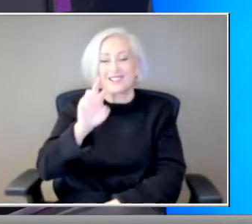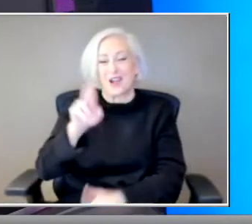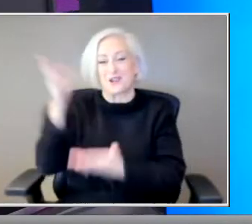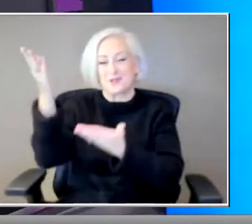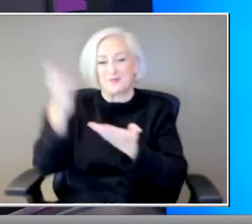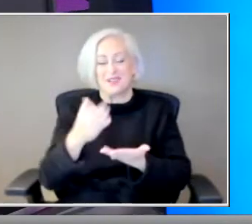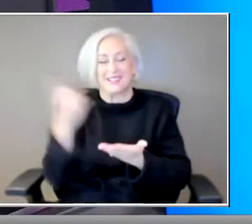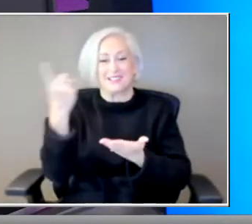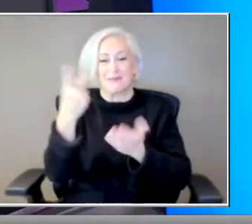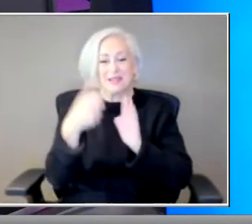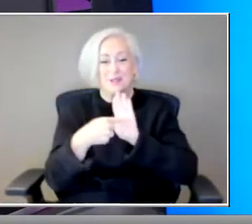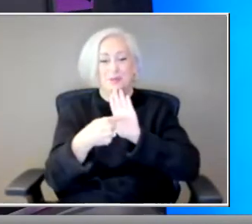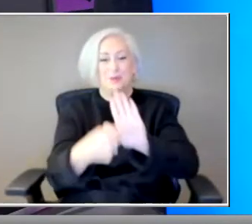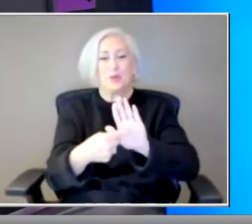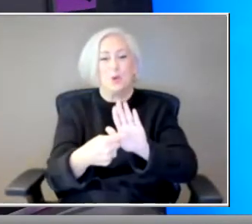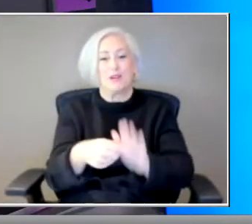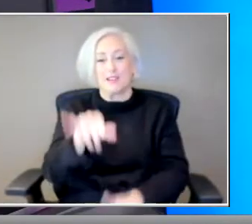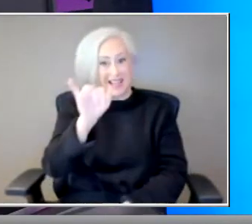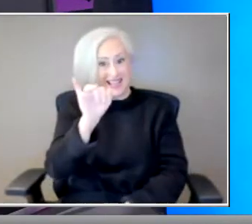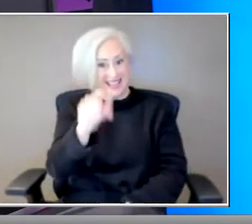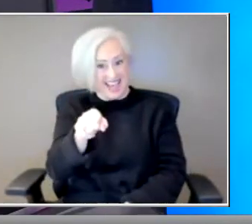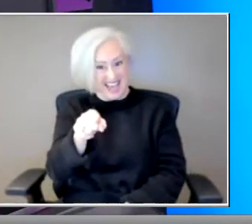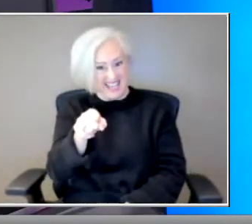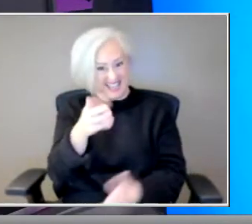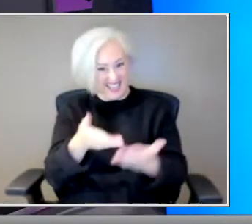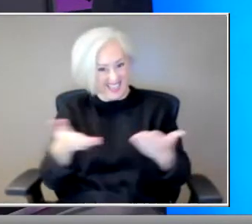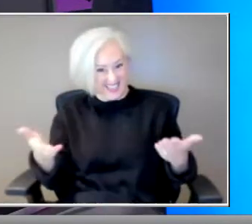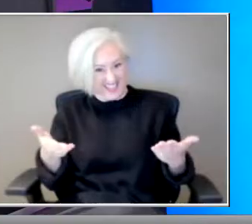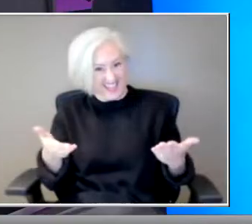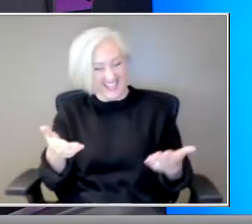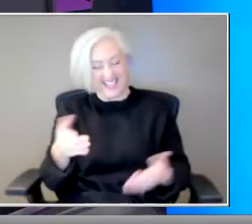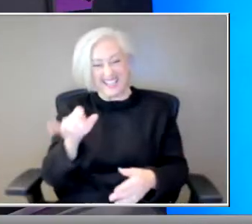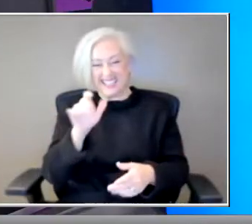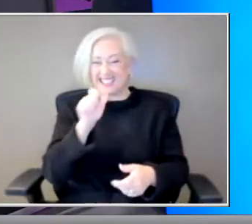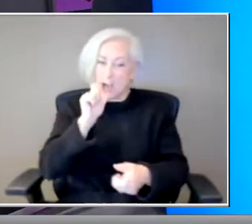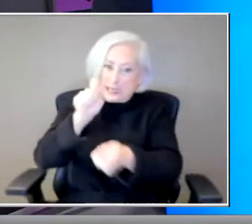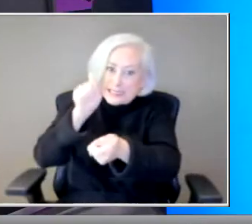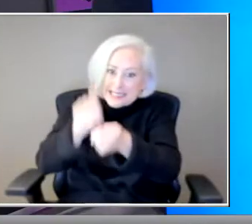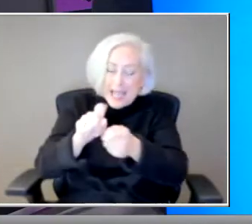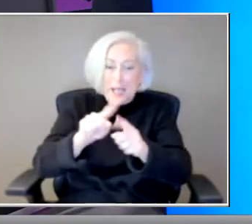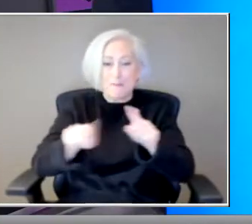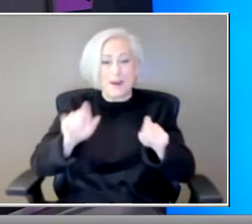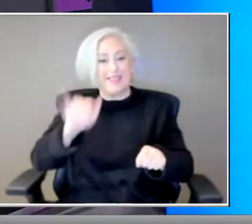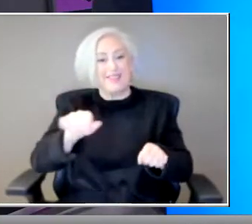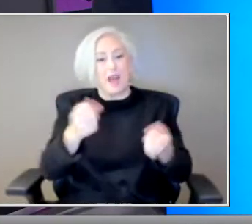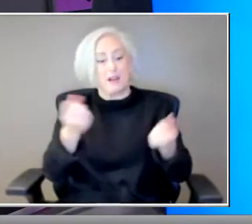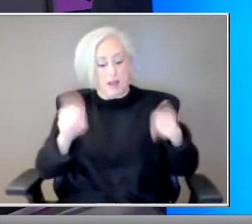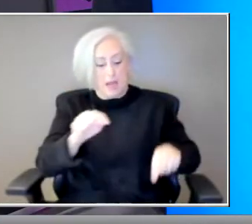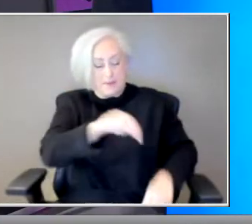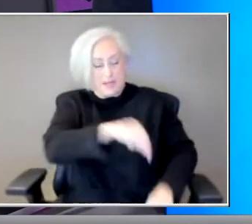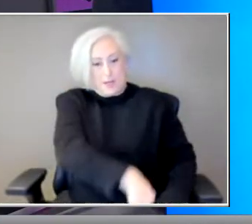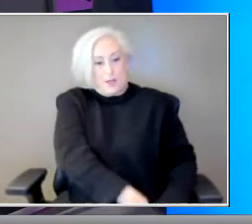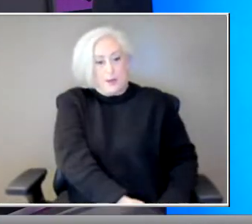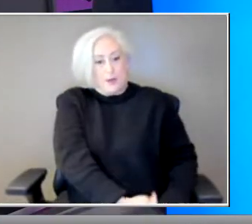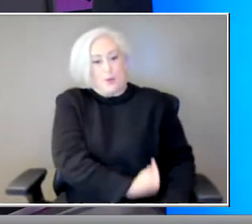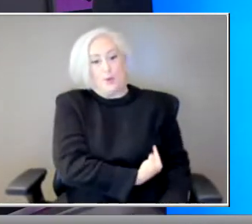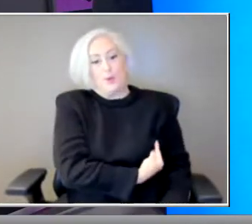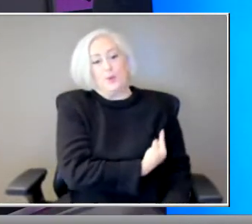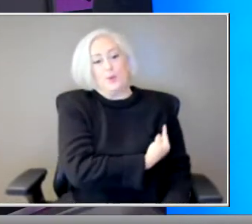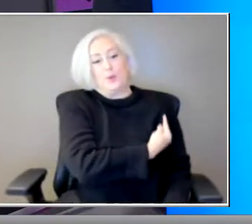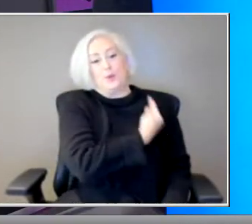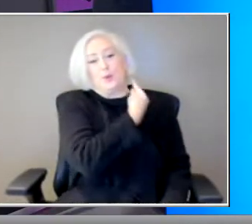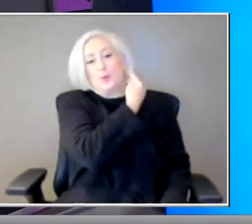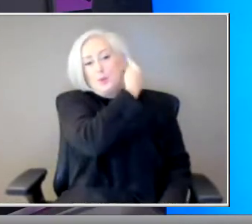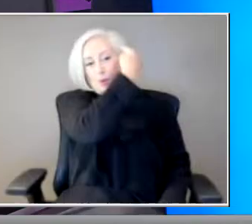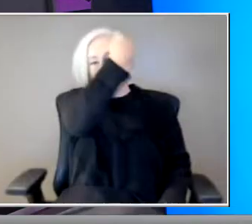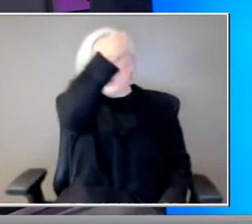this is the thing? I mean, not the exact one. This went up Richard's groin into his brain? Correct. Something this like is this? the same model that we took into Richard's